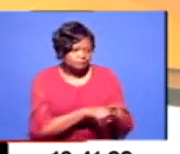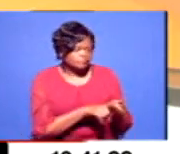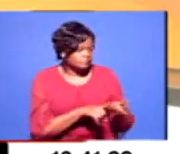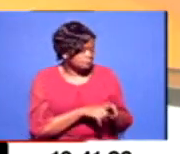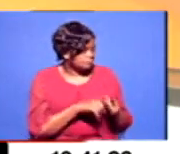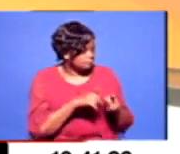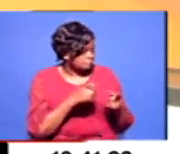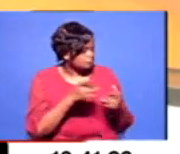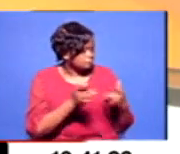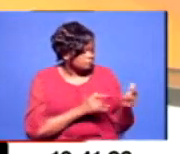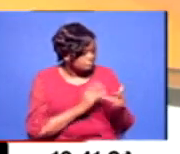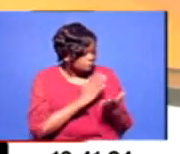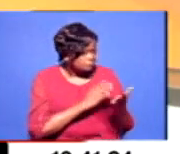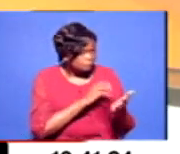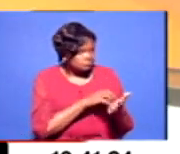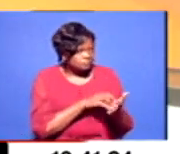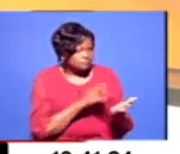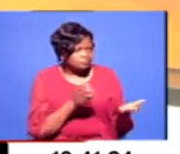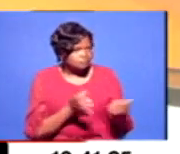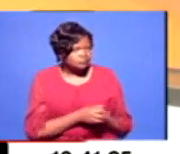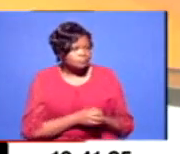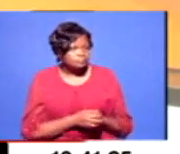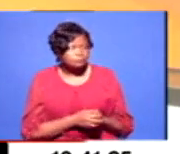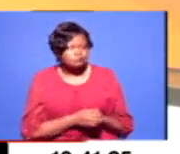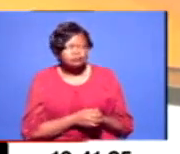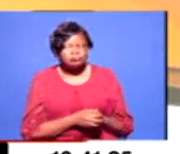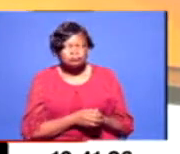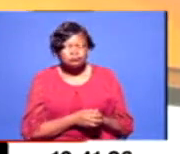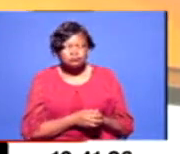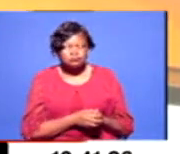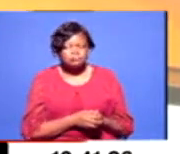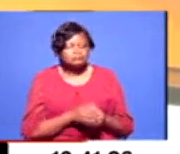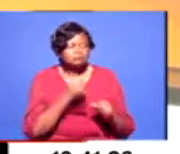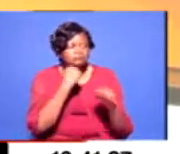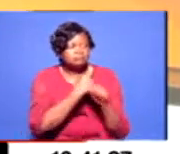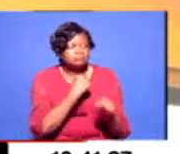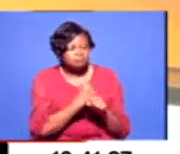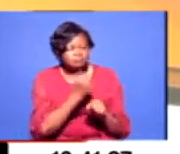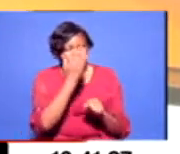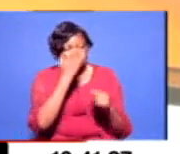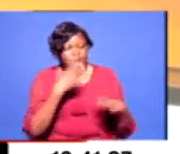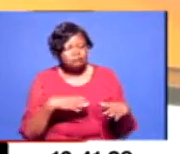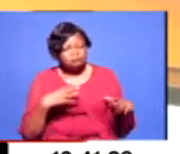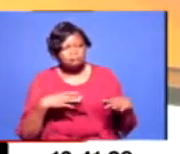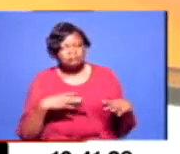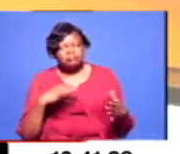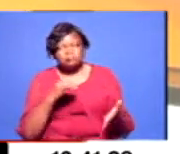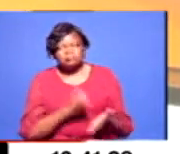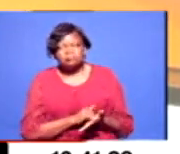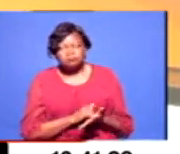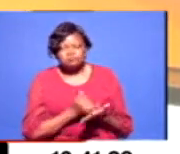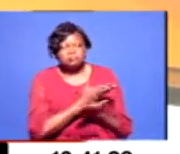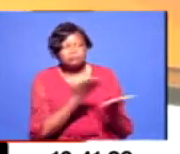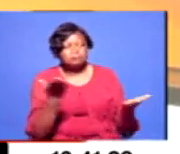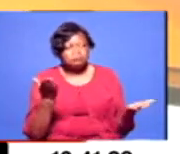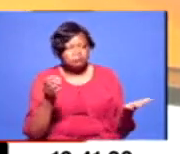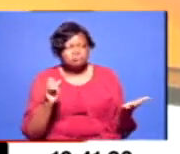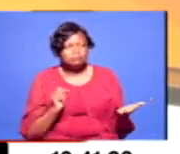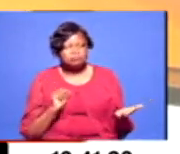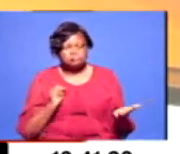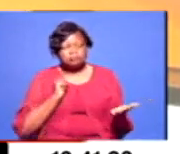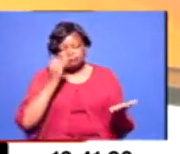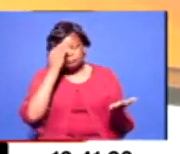some of the cases mm-hmm. are perpetuated by people these little girls mm-hmm. know very